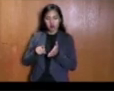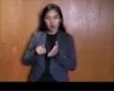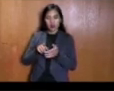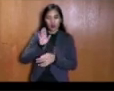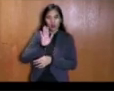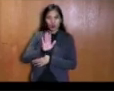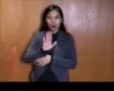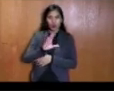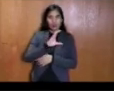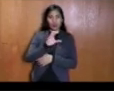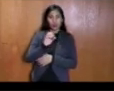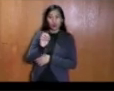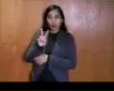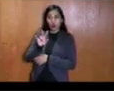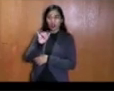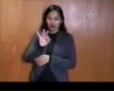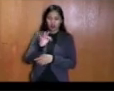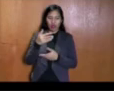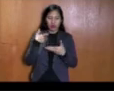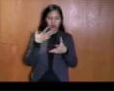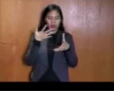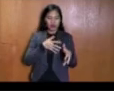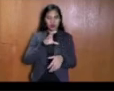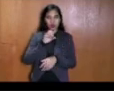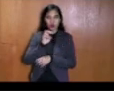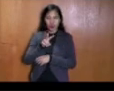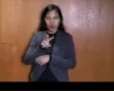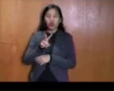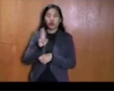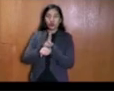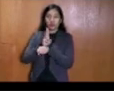carbon emissions from the model development process.